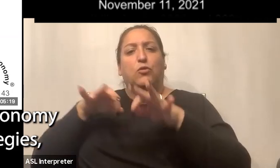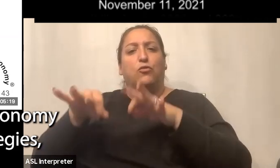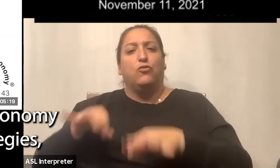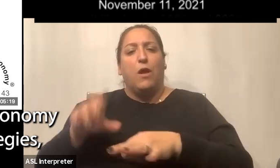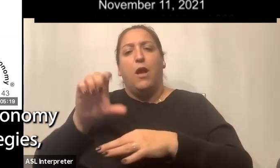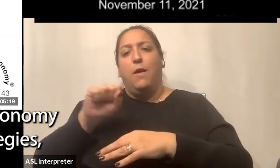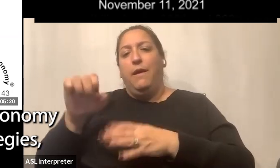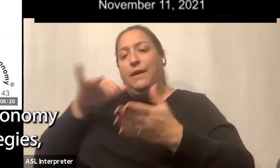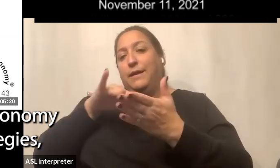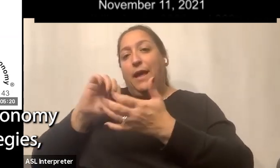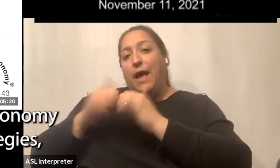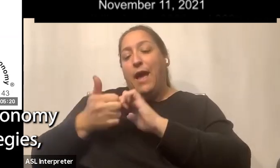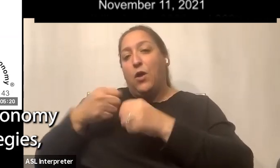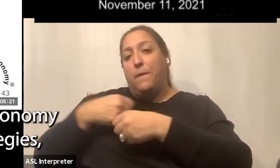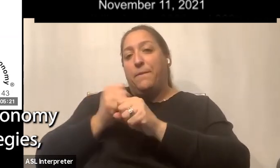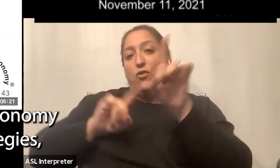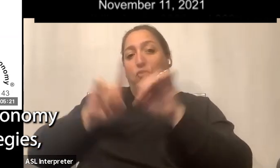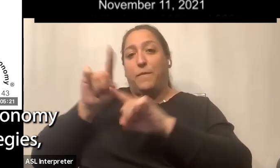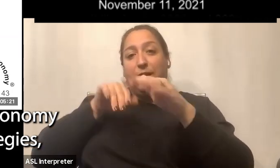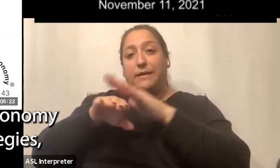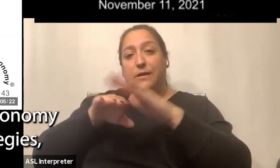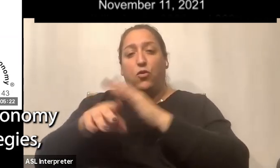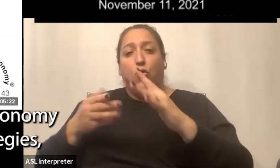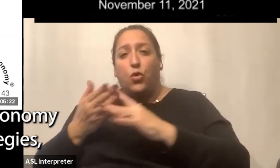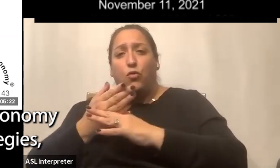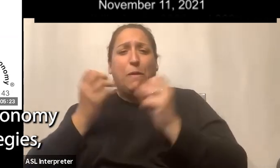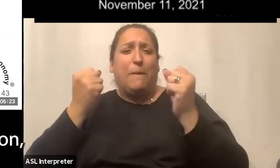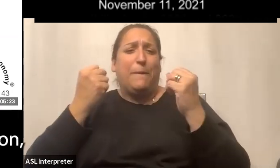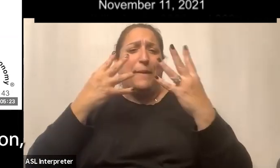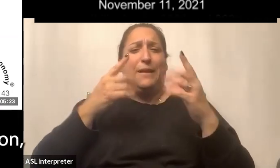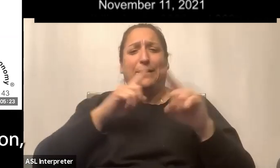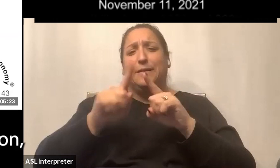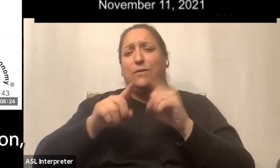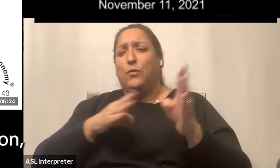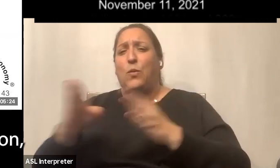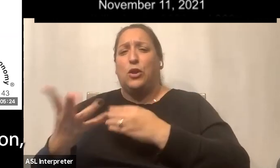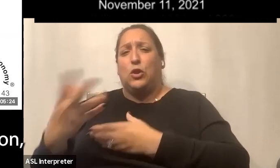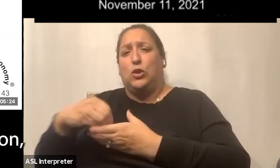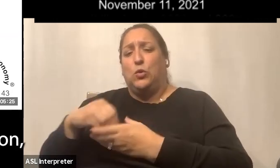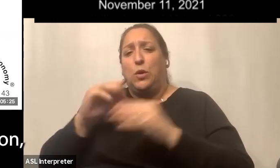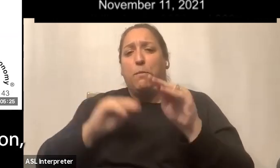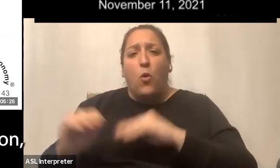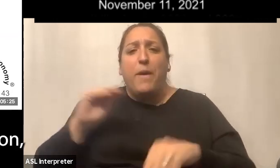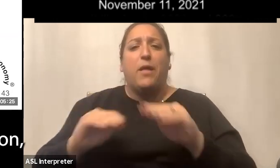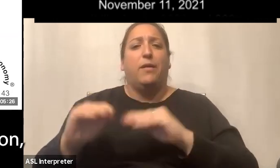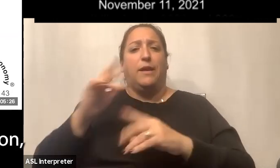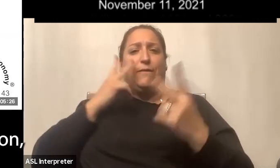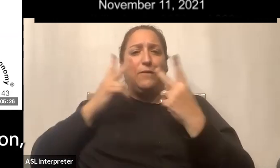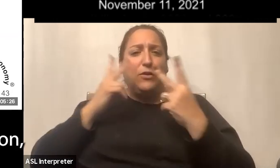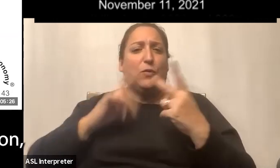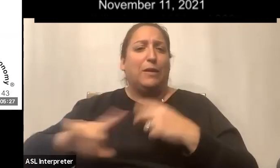studies on how to make astronomy accessible through many strategies, including mobility, visual,